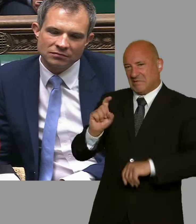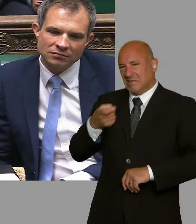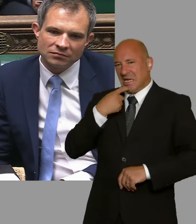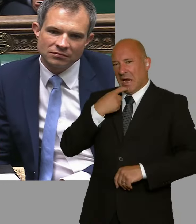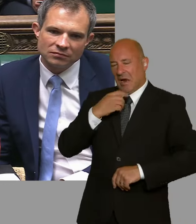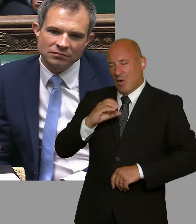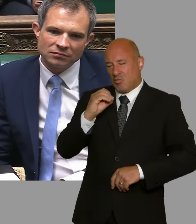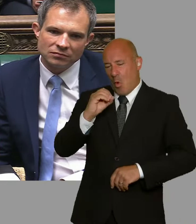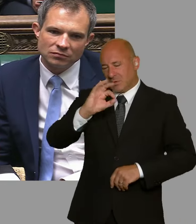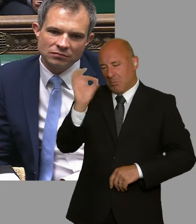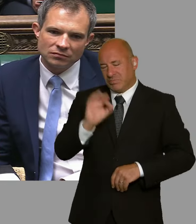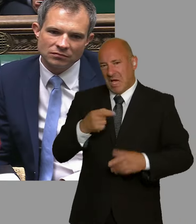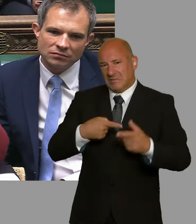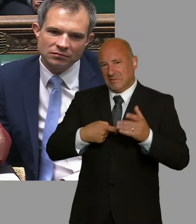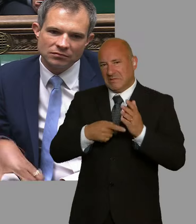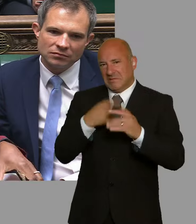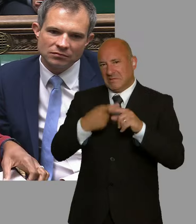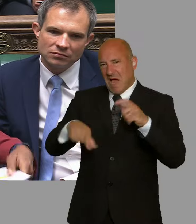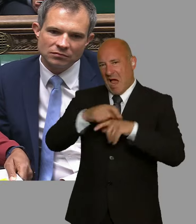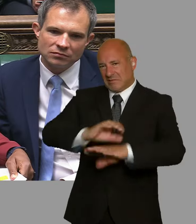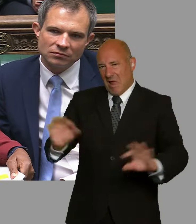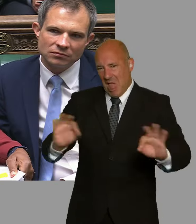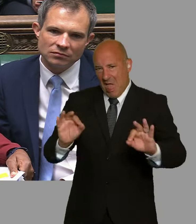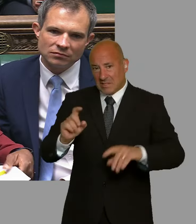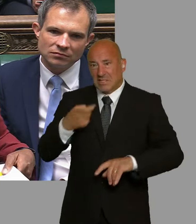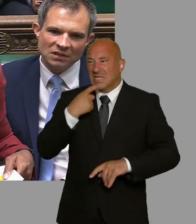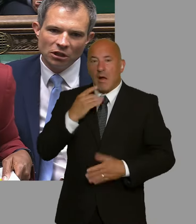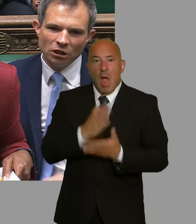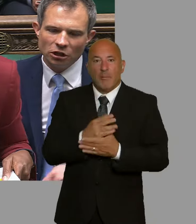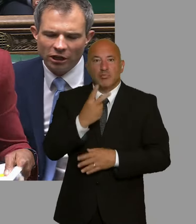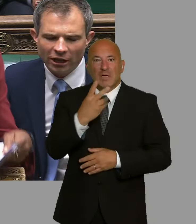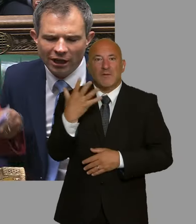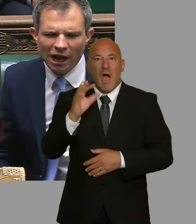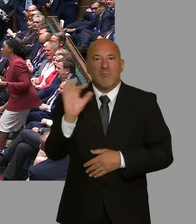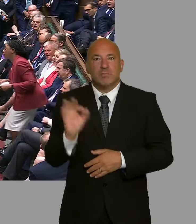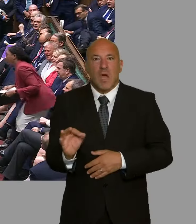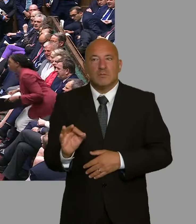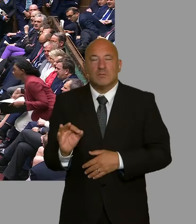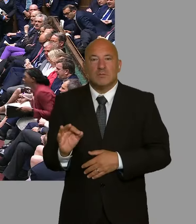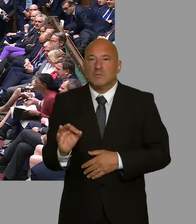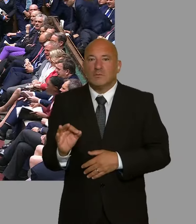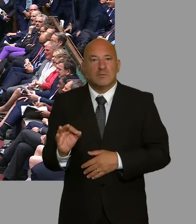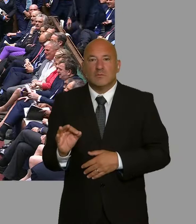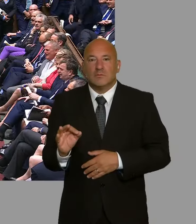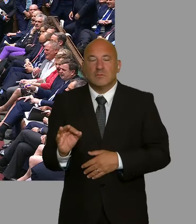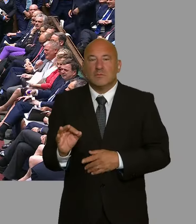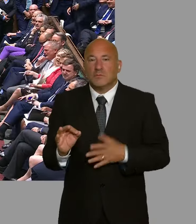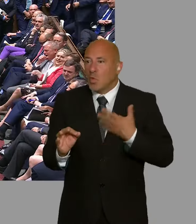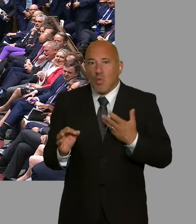Speaker, that it is about this Prime Minister, his decisions and his judgment?